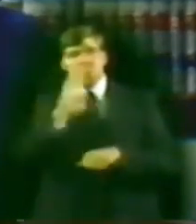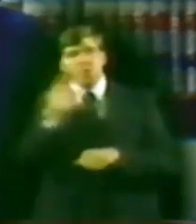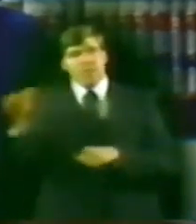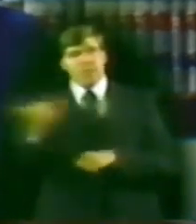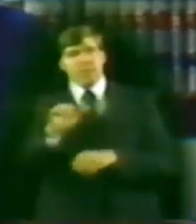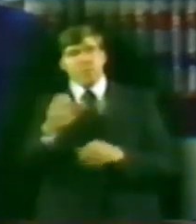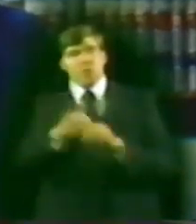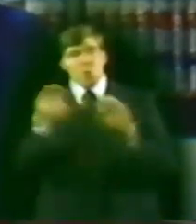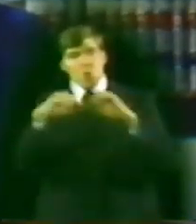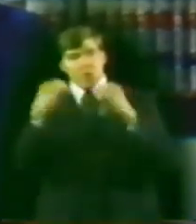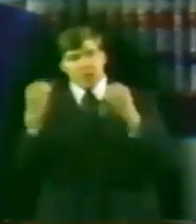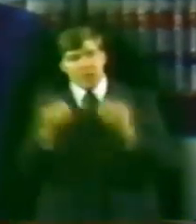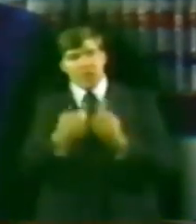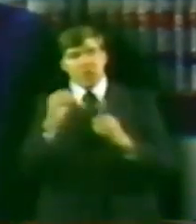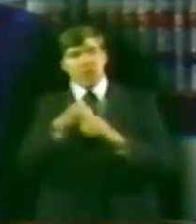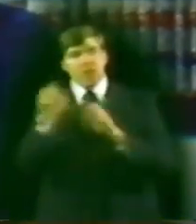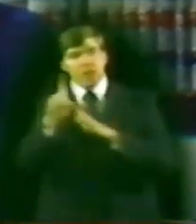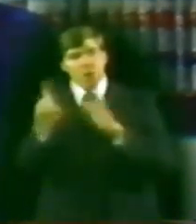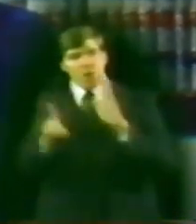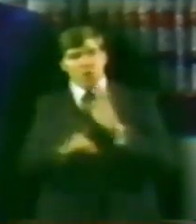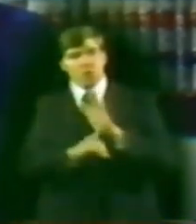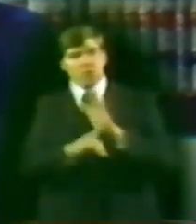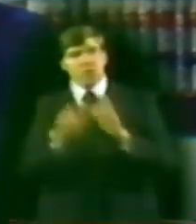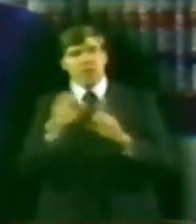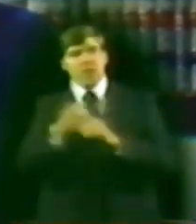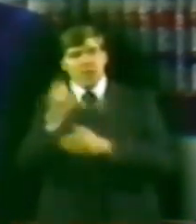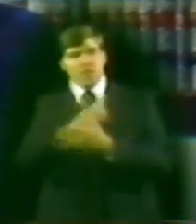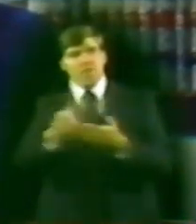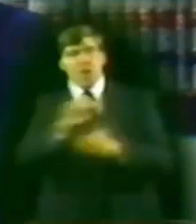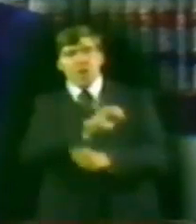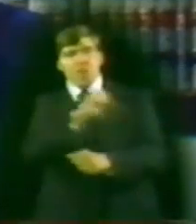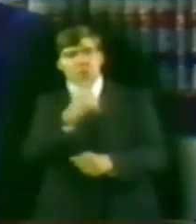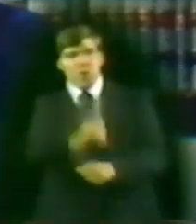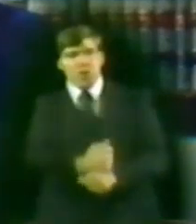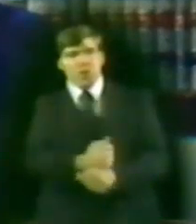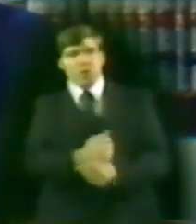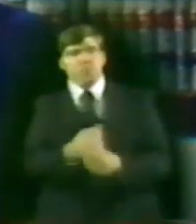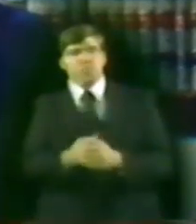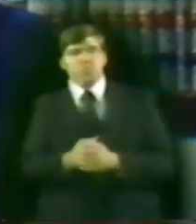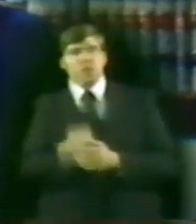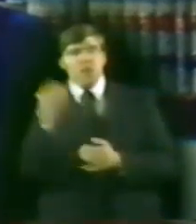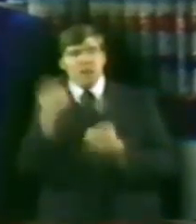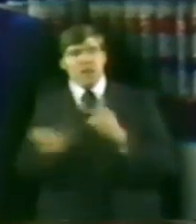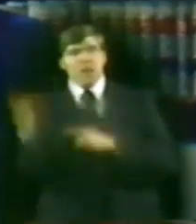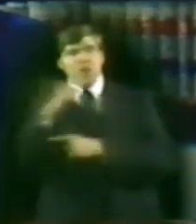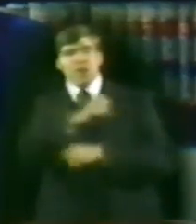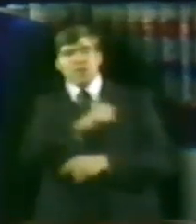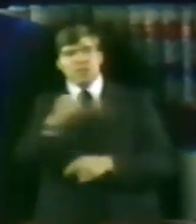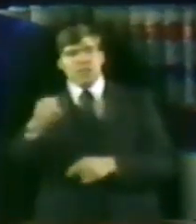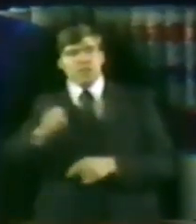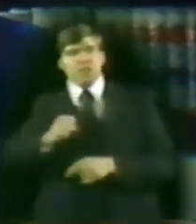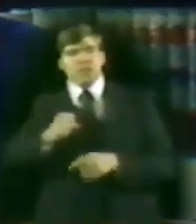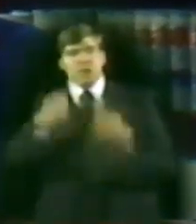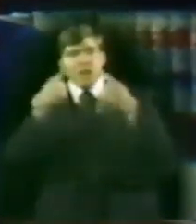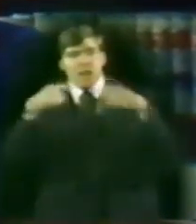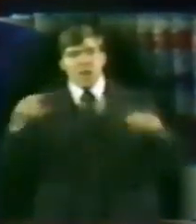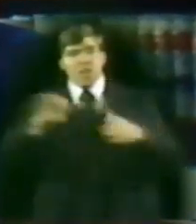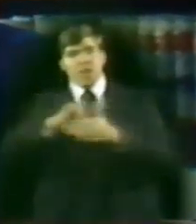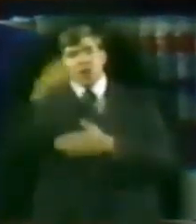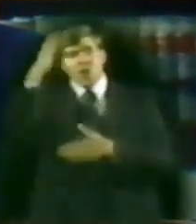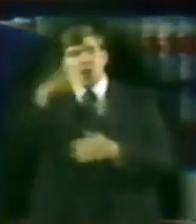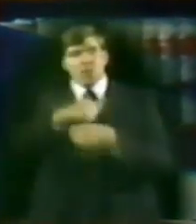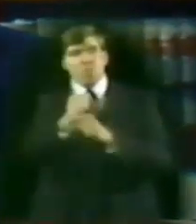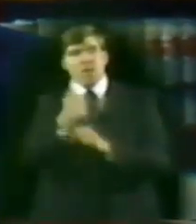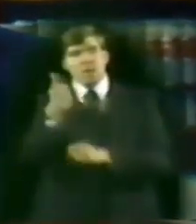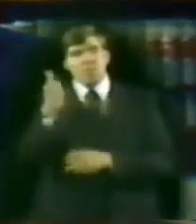in organization, in doctrine, in divine authority. Latter-day Saints announce that God has made himself